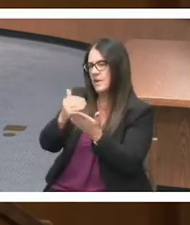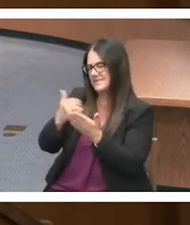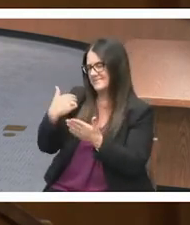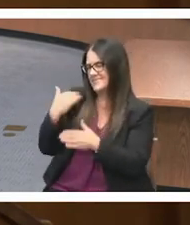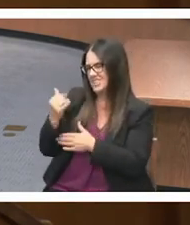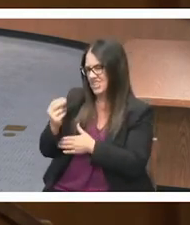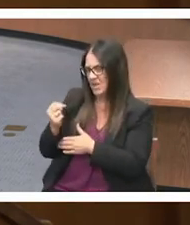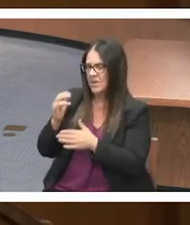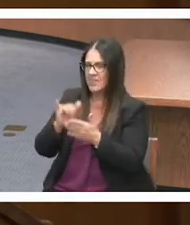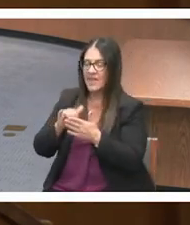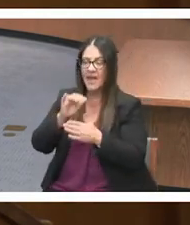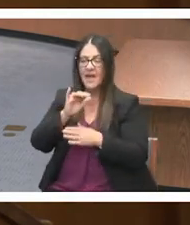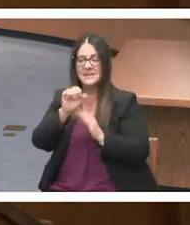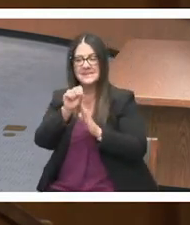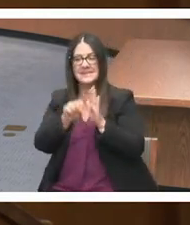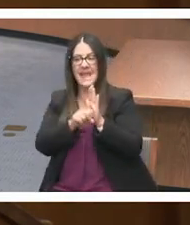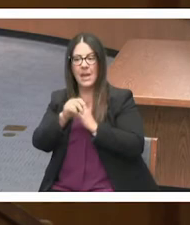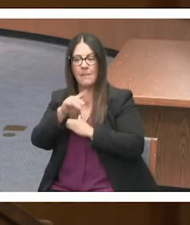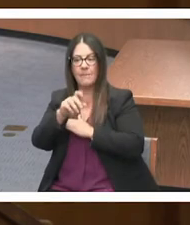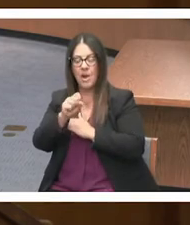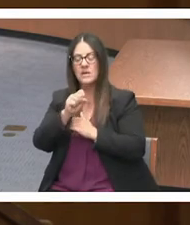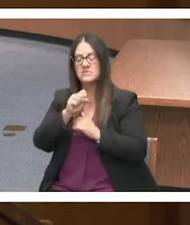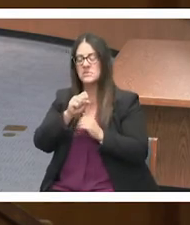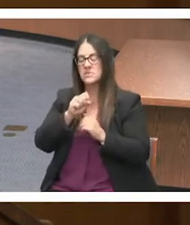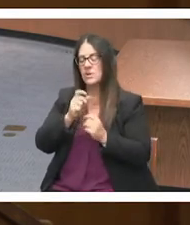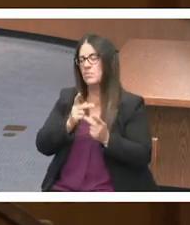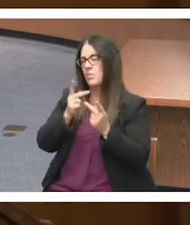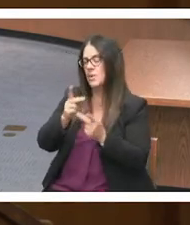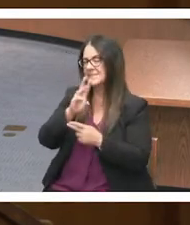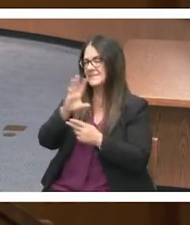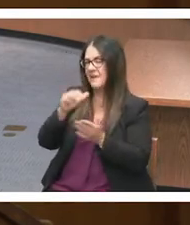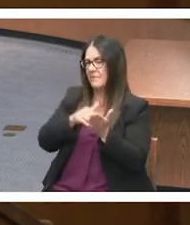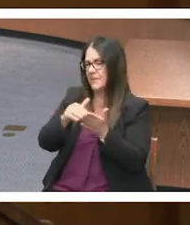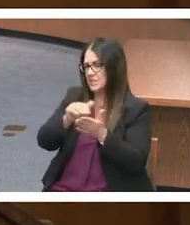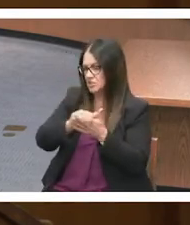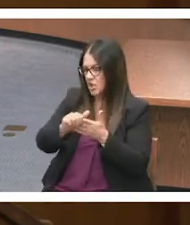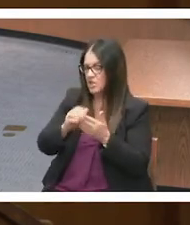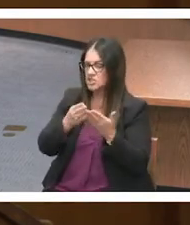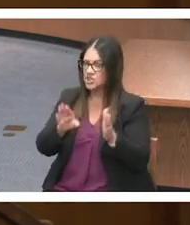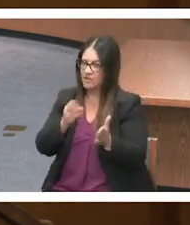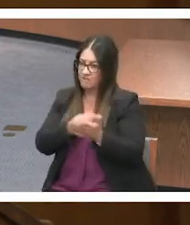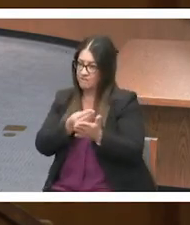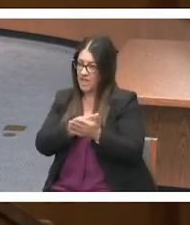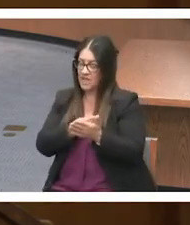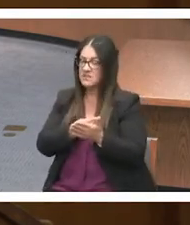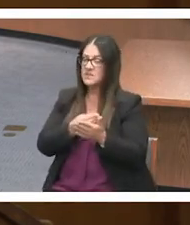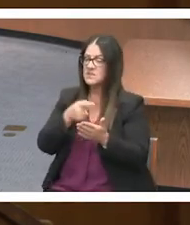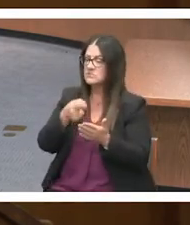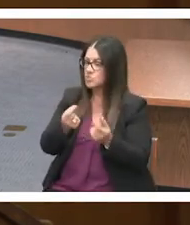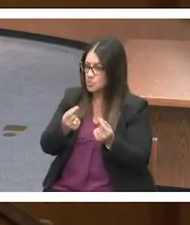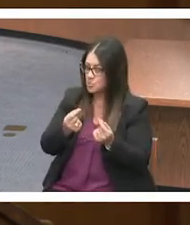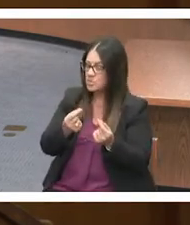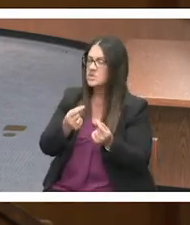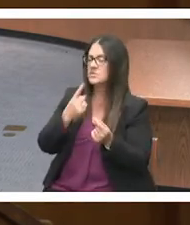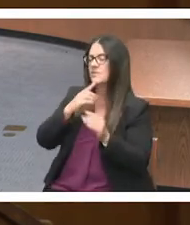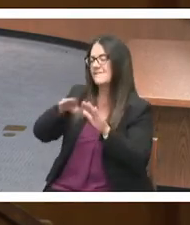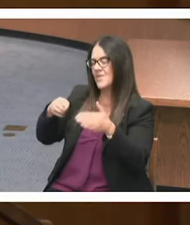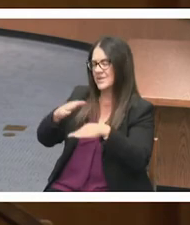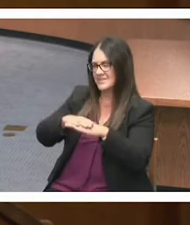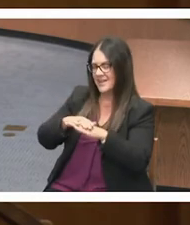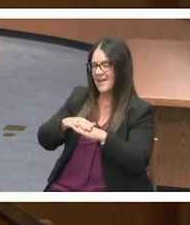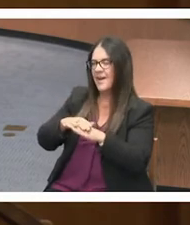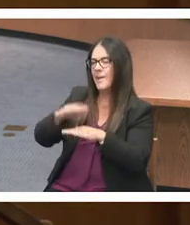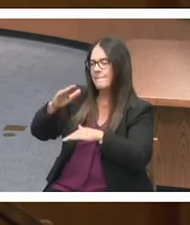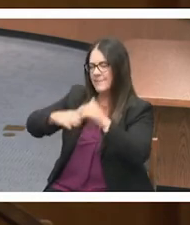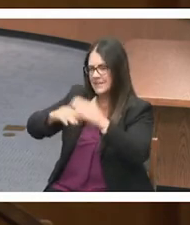Parks is proposing $65 million of new general fund focused on building, improving